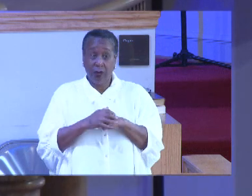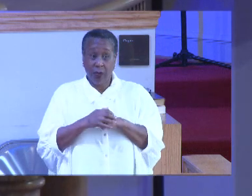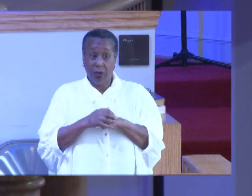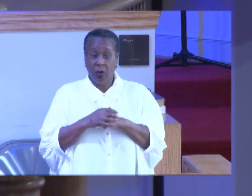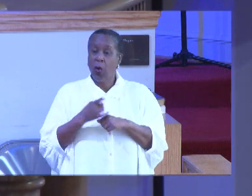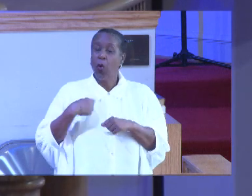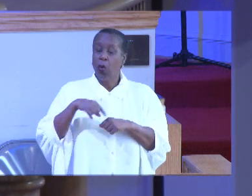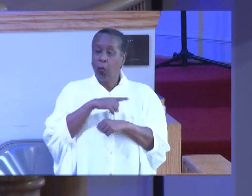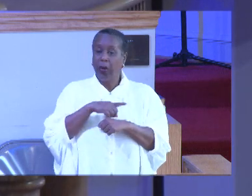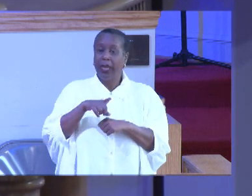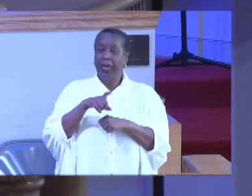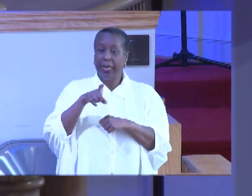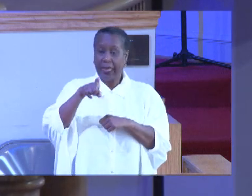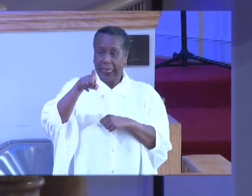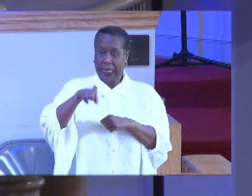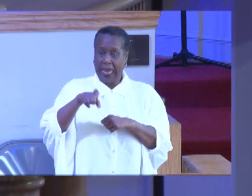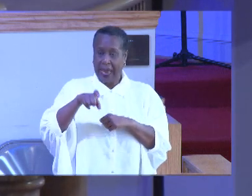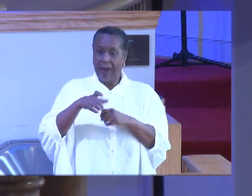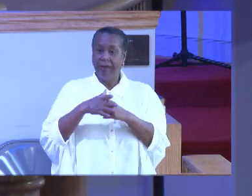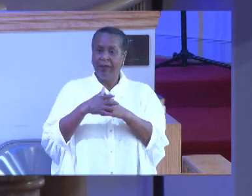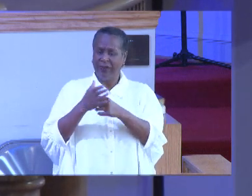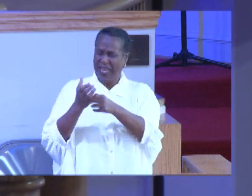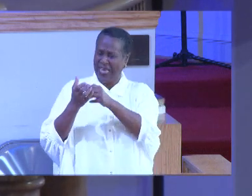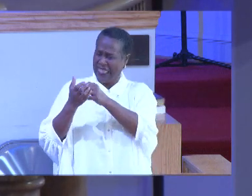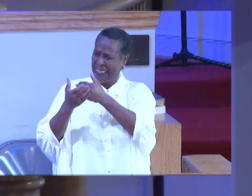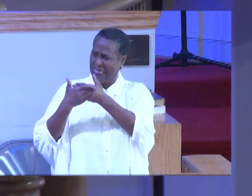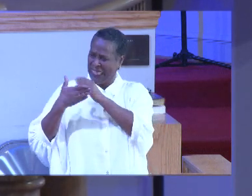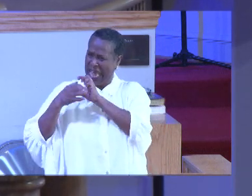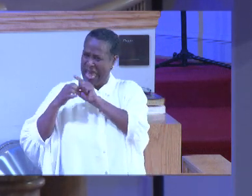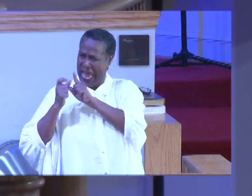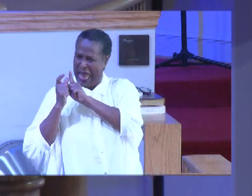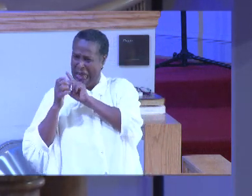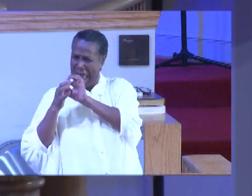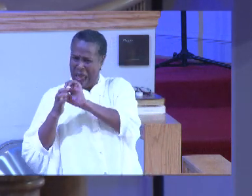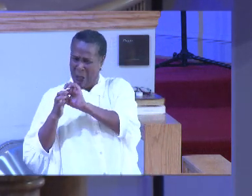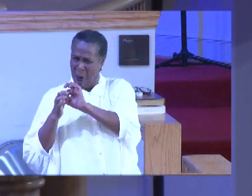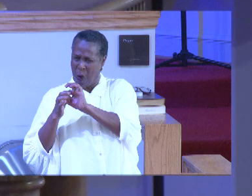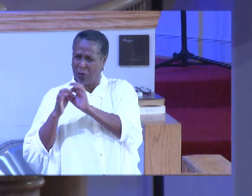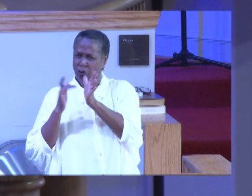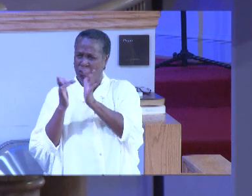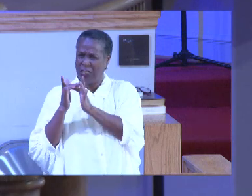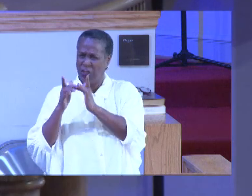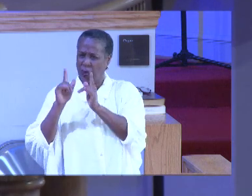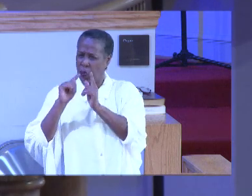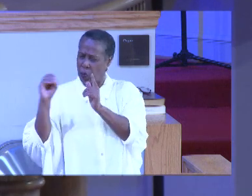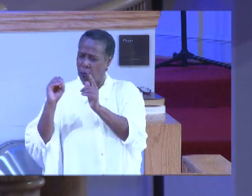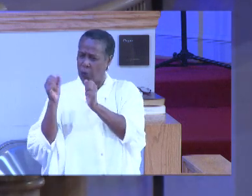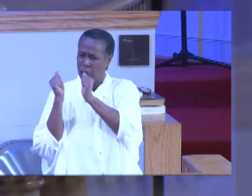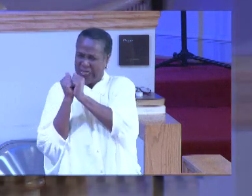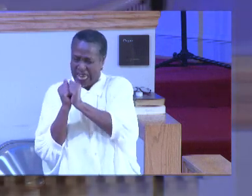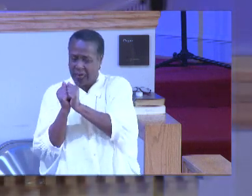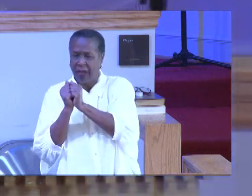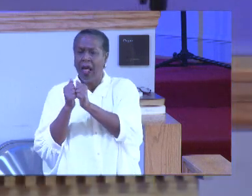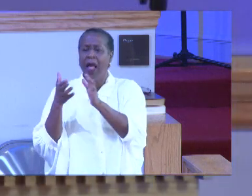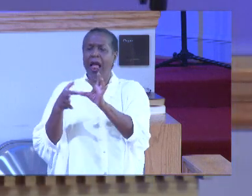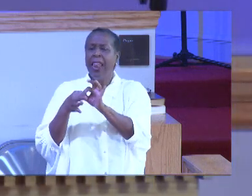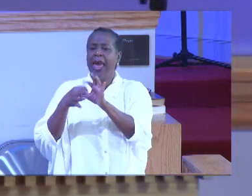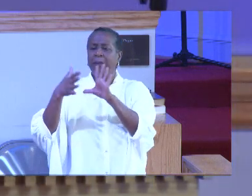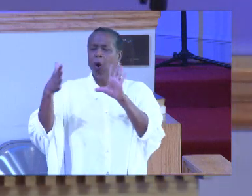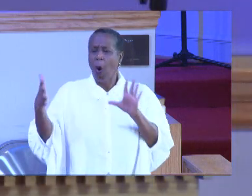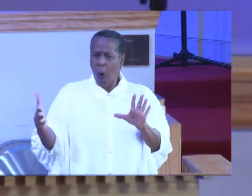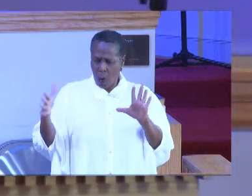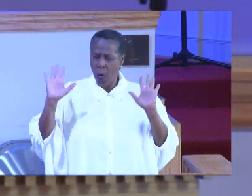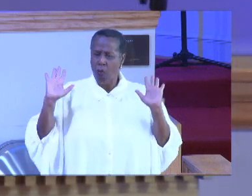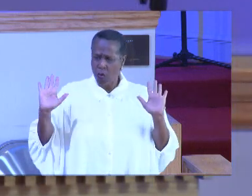we have then held on to Jesus too tightly. Come on. let him